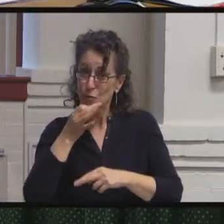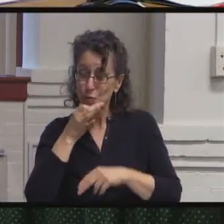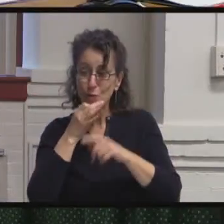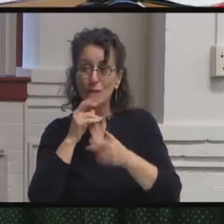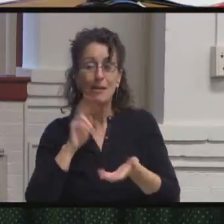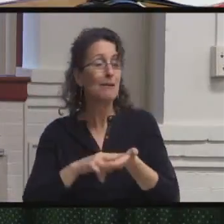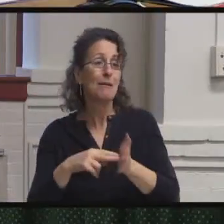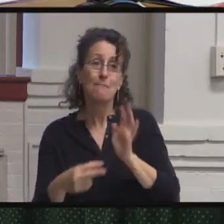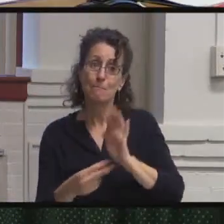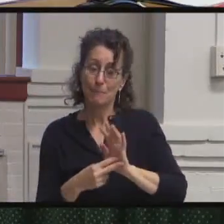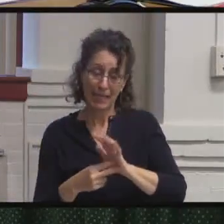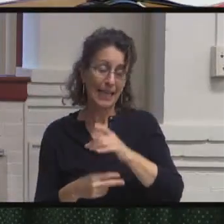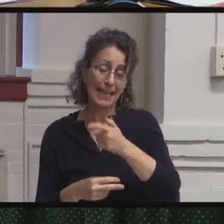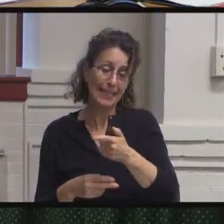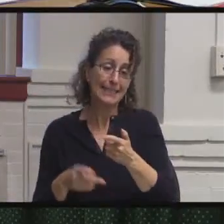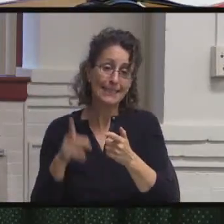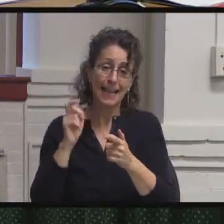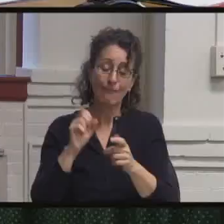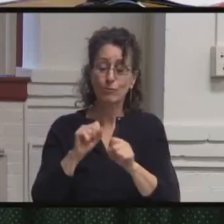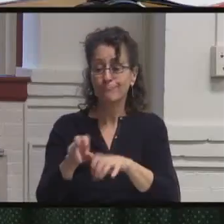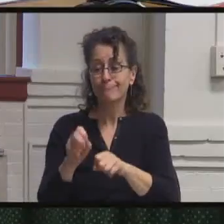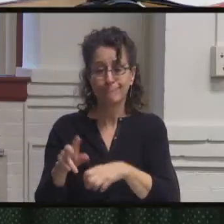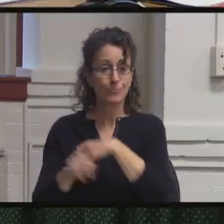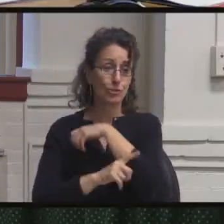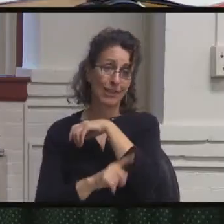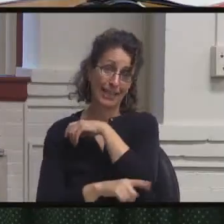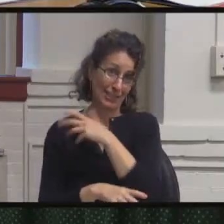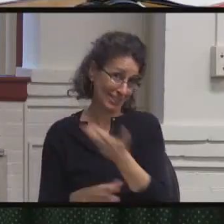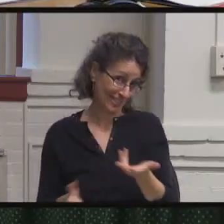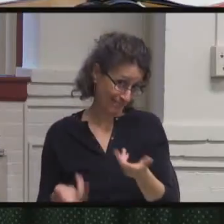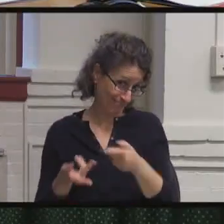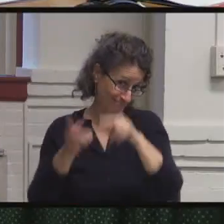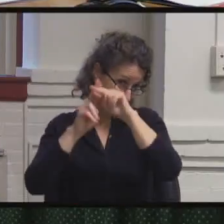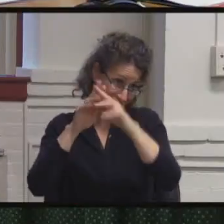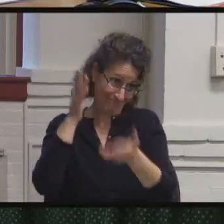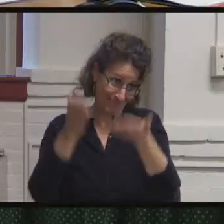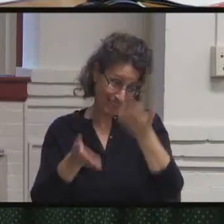All right, thank you. Any other questions from anybody who's in attendance about the financial report?